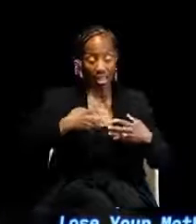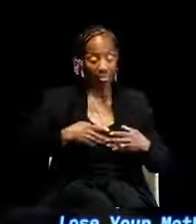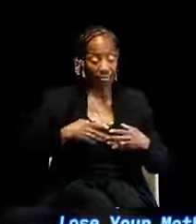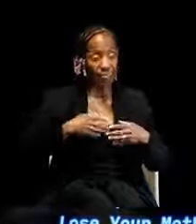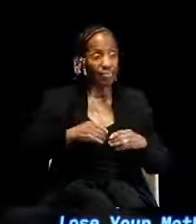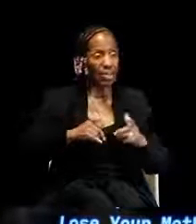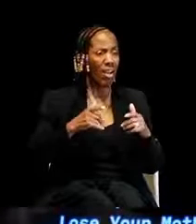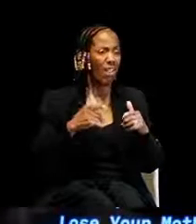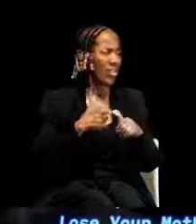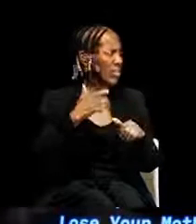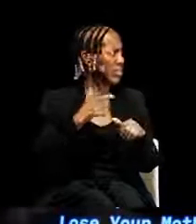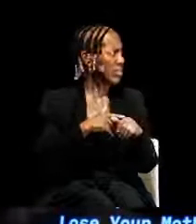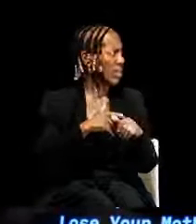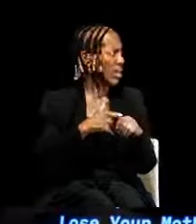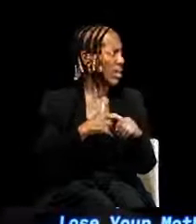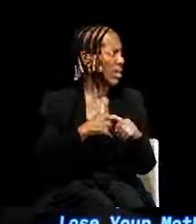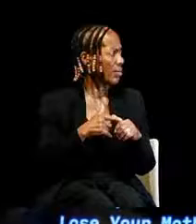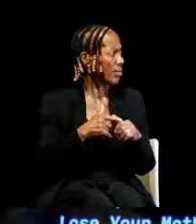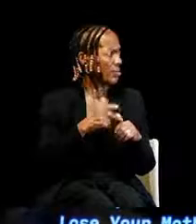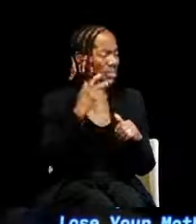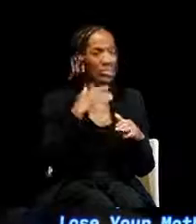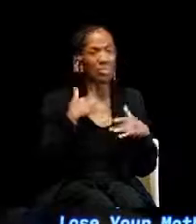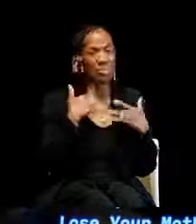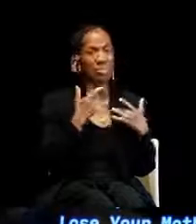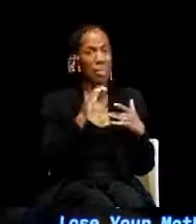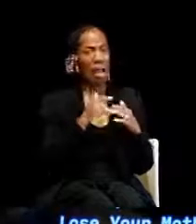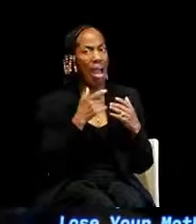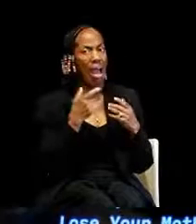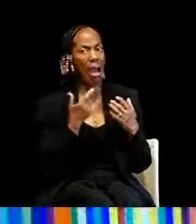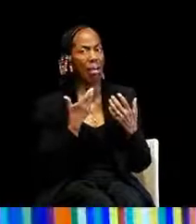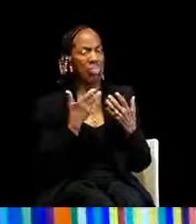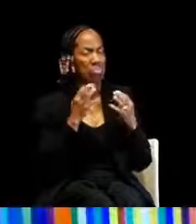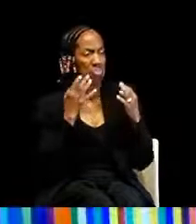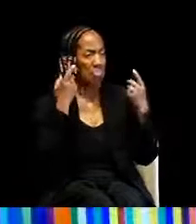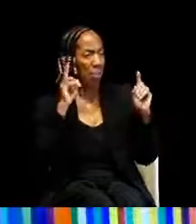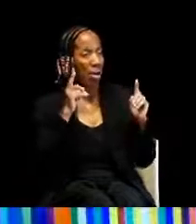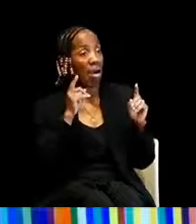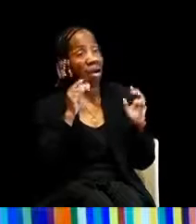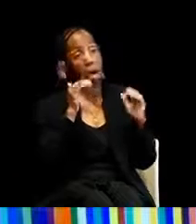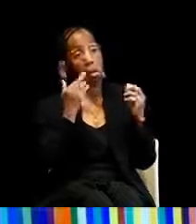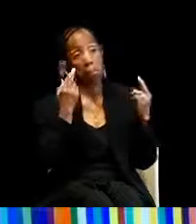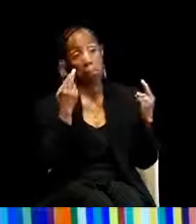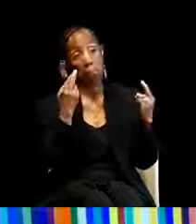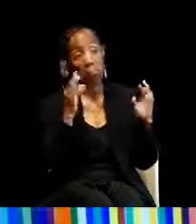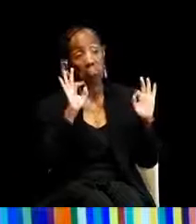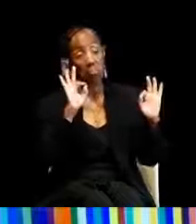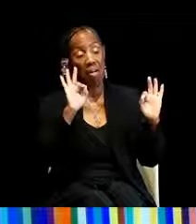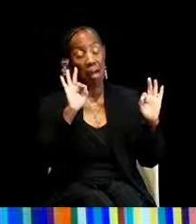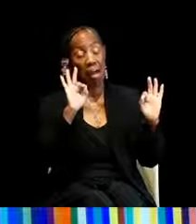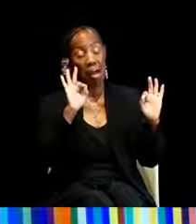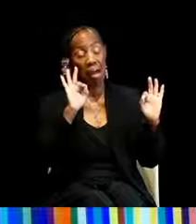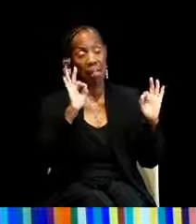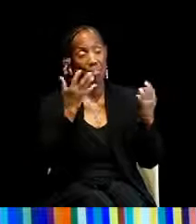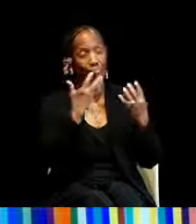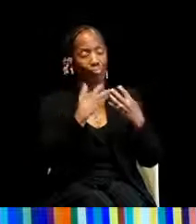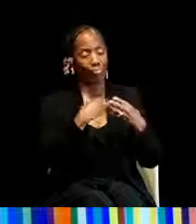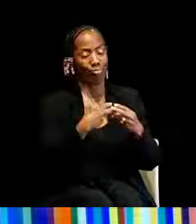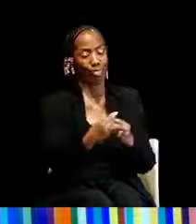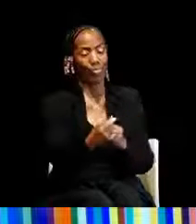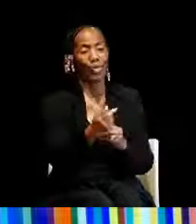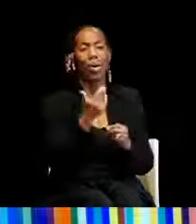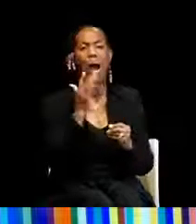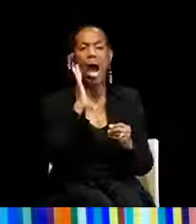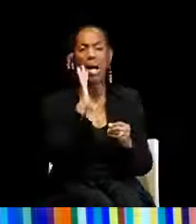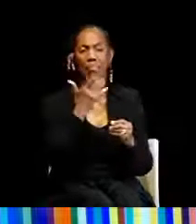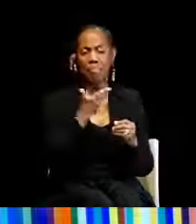time we're doing it like in both places, so we'll see how this all goes, right? Hopefully well and flawless, seamless. But I'll kick it off.